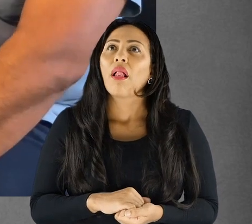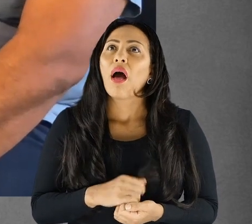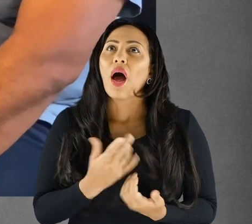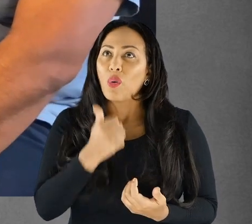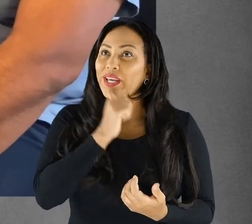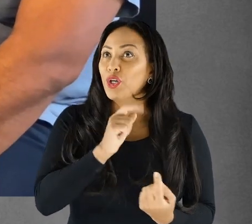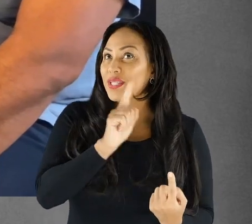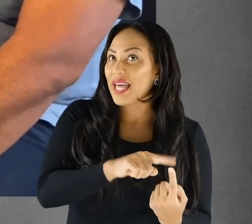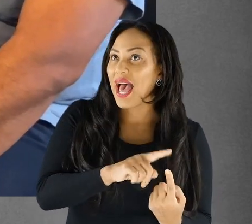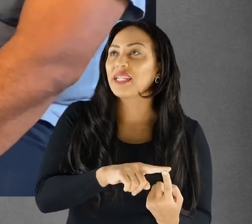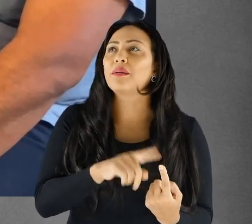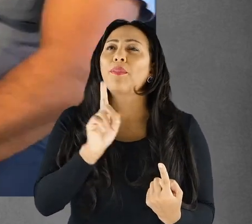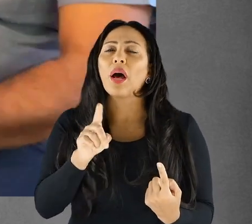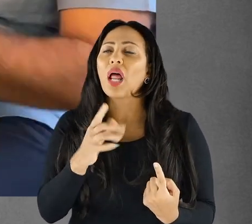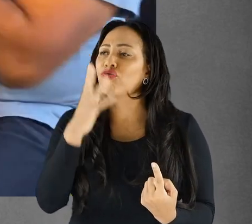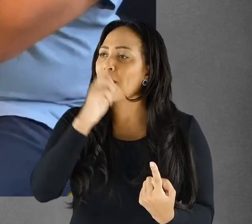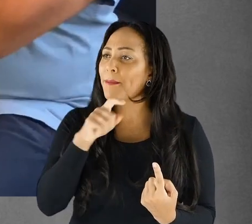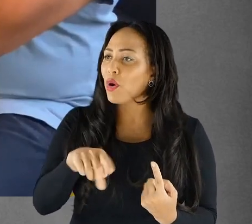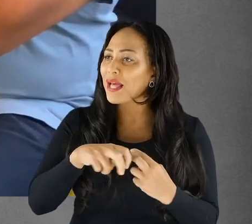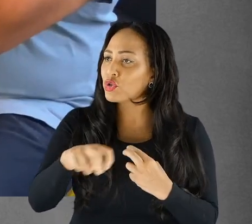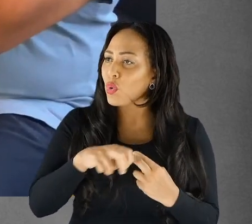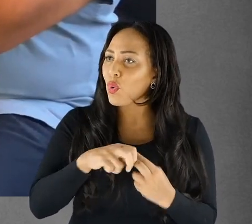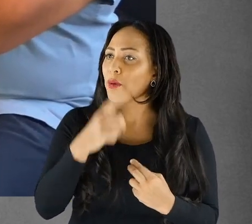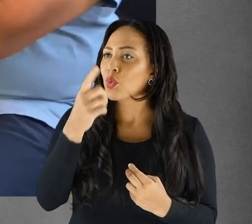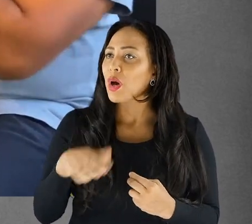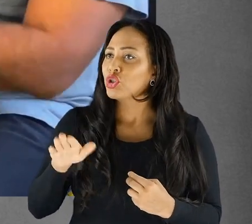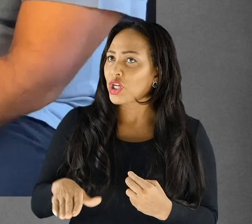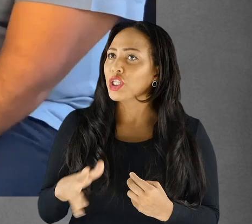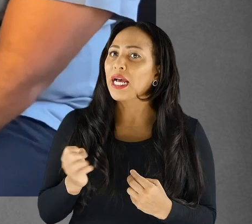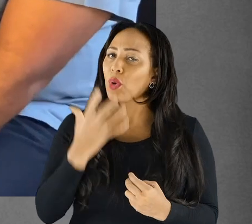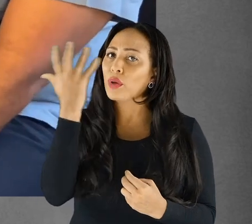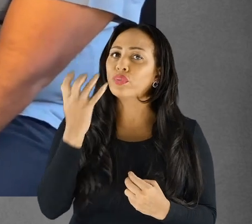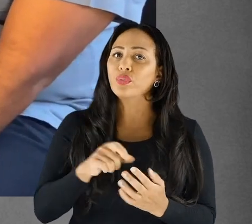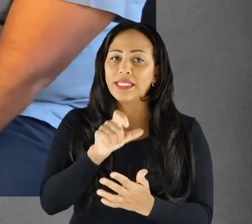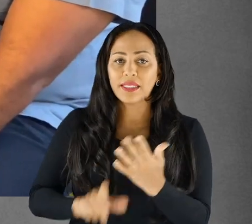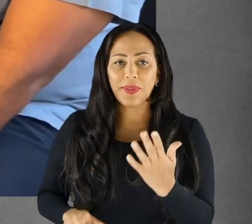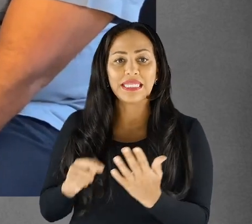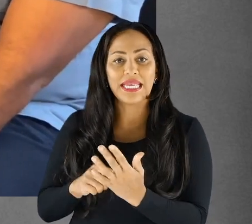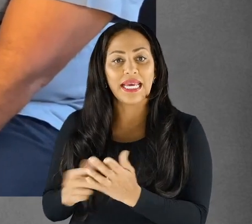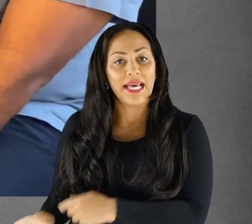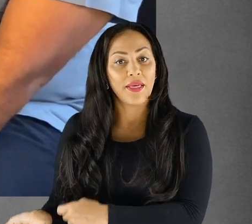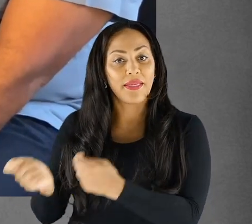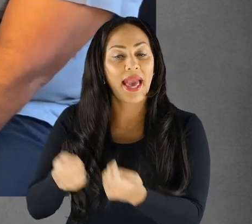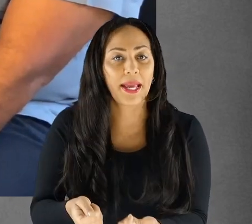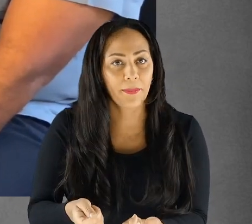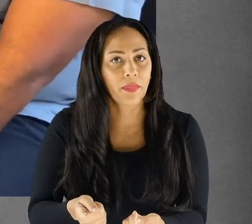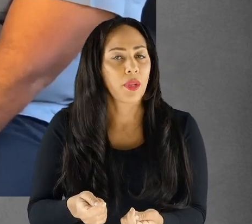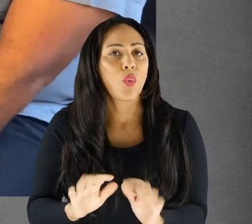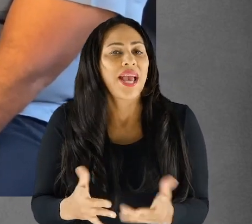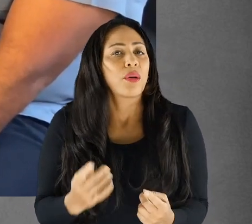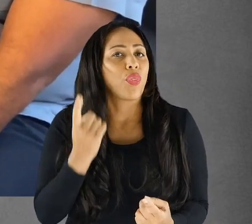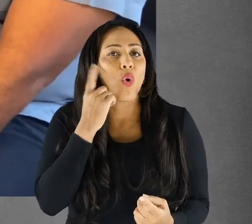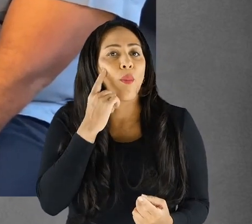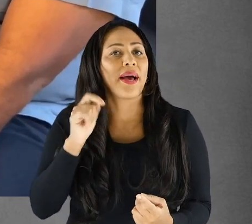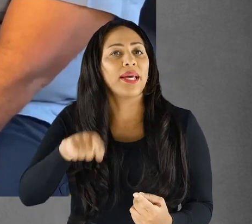was a child with quite extreme disability, which wasn't something that we took on particularly with that tour, but open to it, but